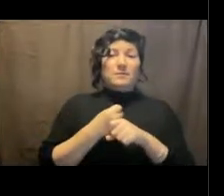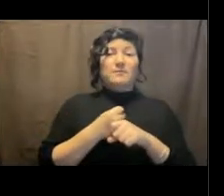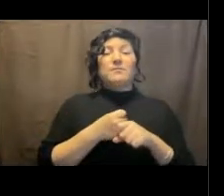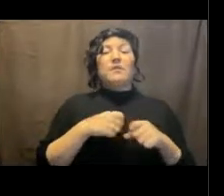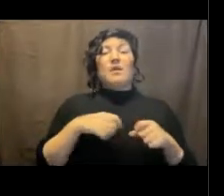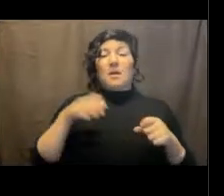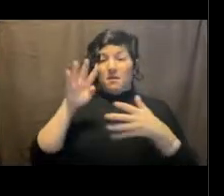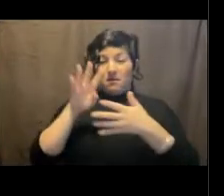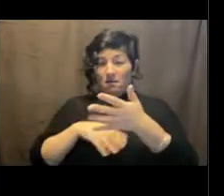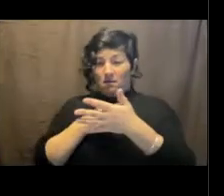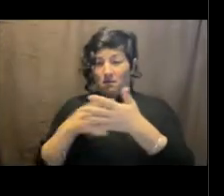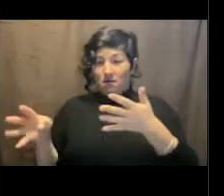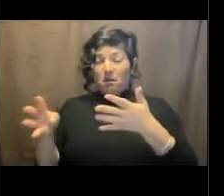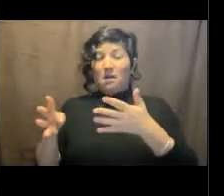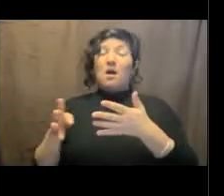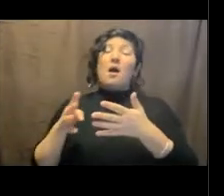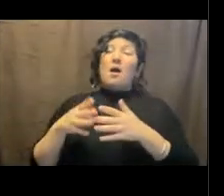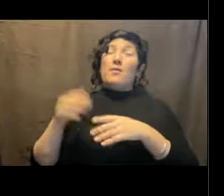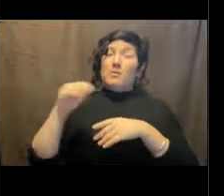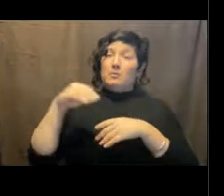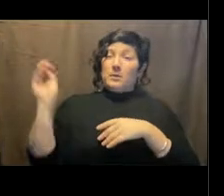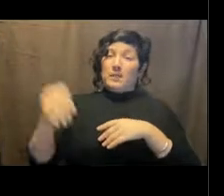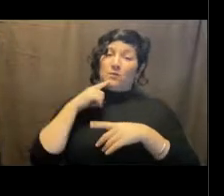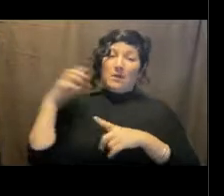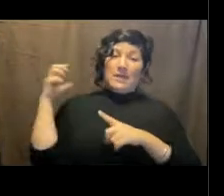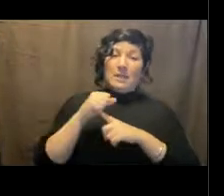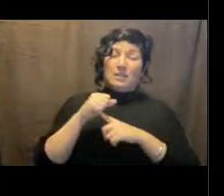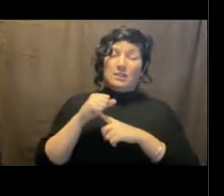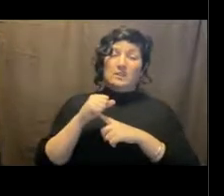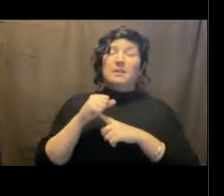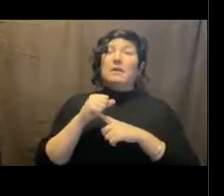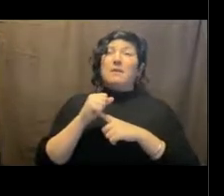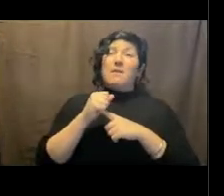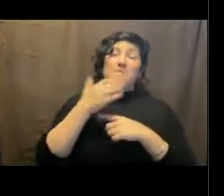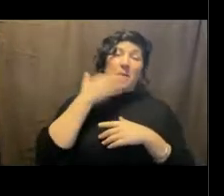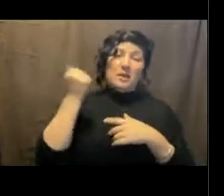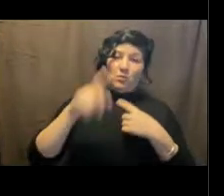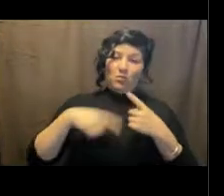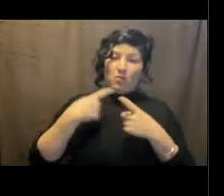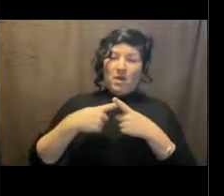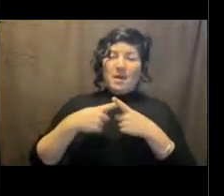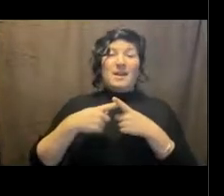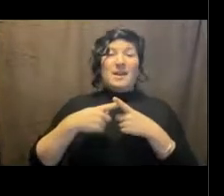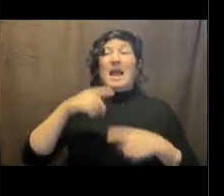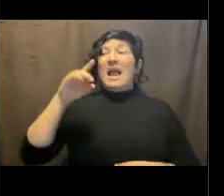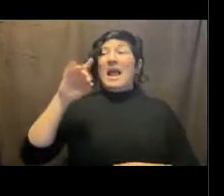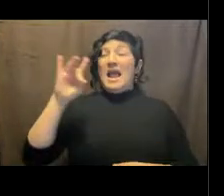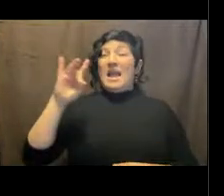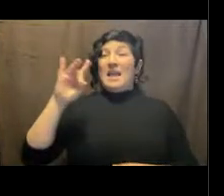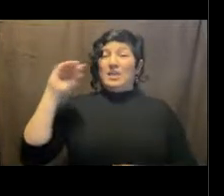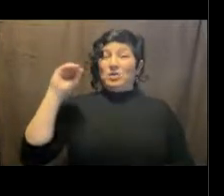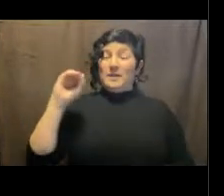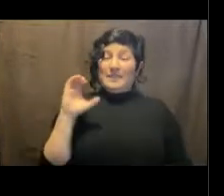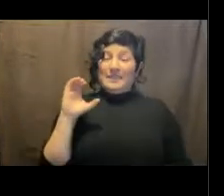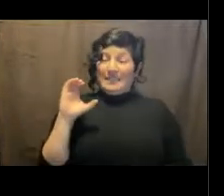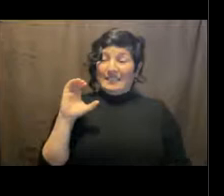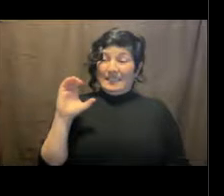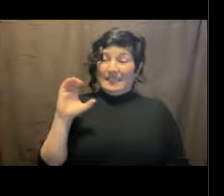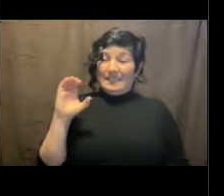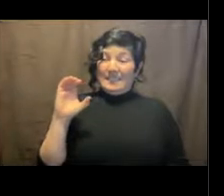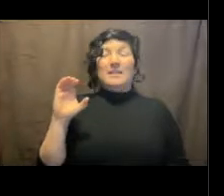of catching Atlantic cod is highest at about 8 degrees centigrade ocean bottom temperature, which is really cold. That's almost near freezing. So this is a